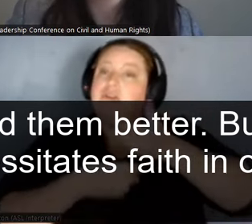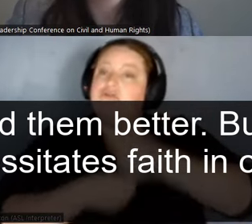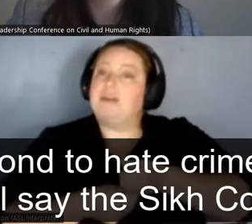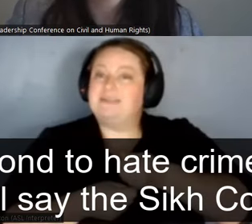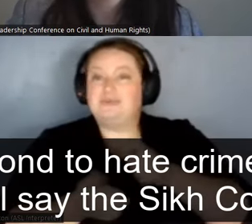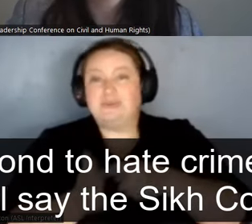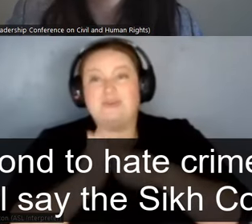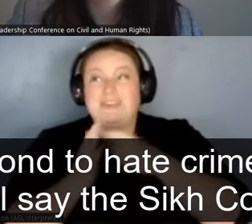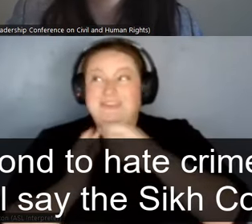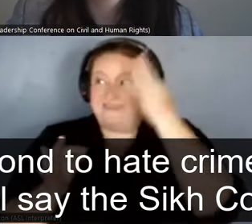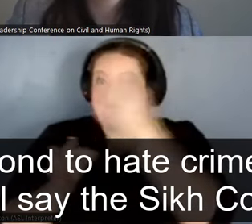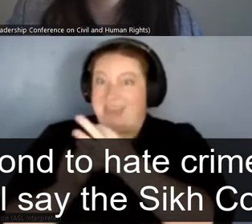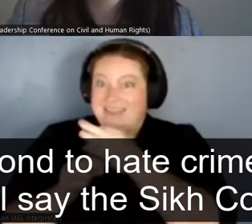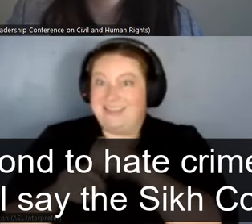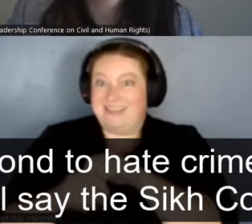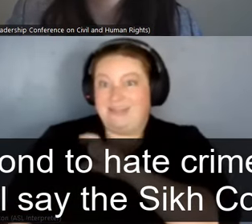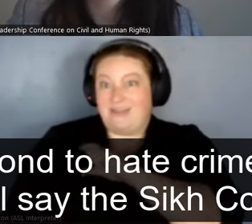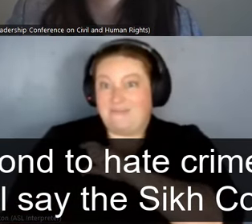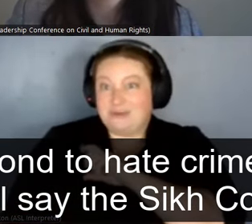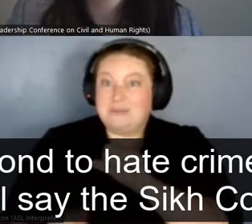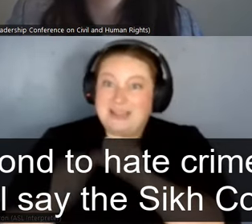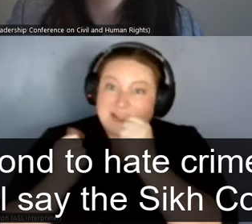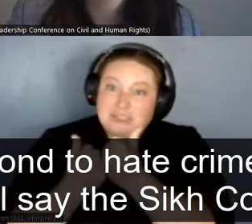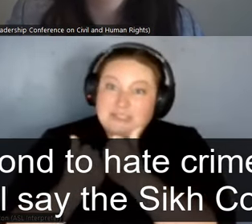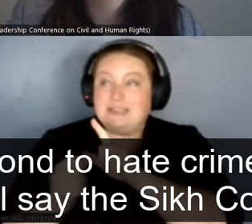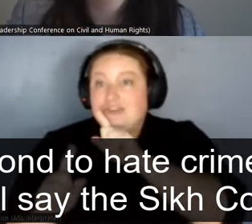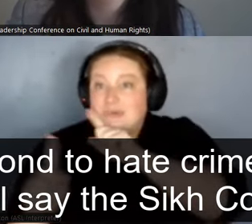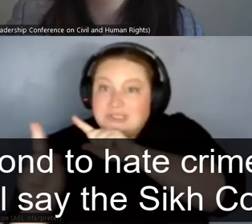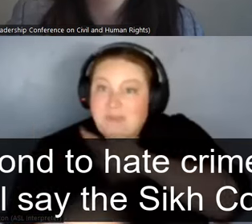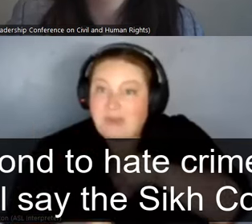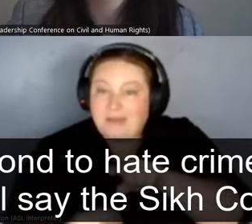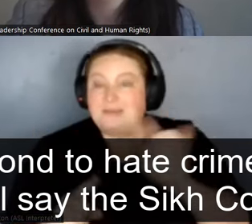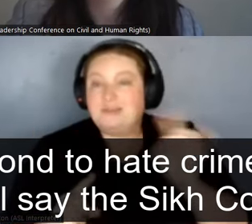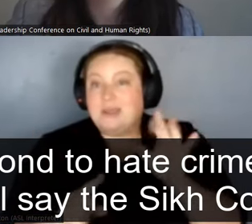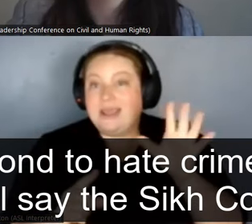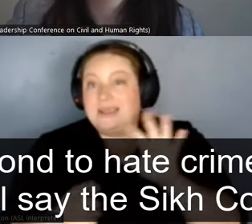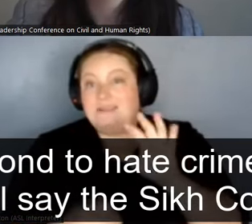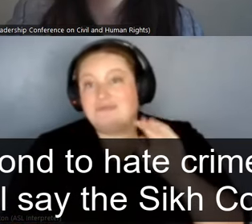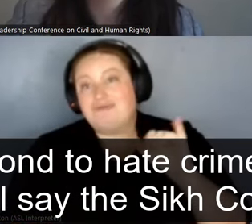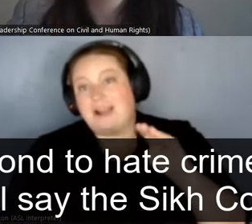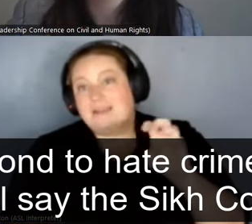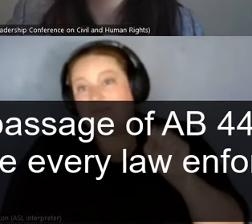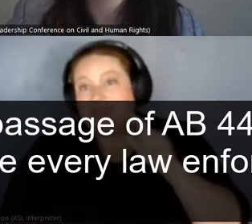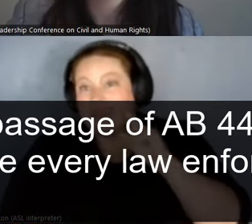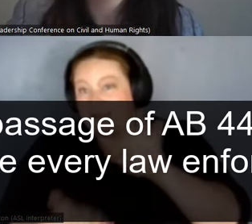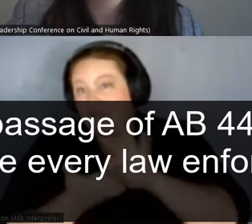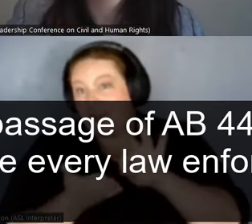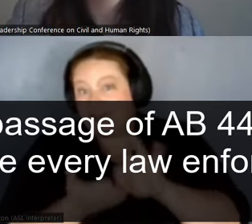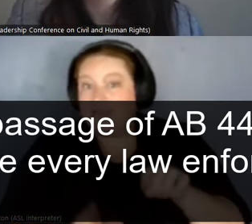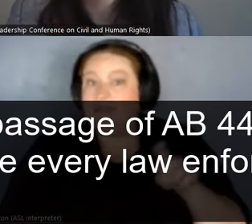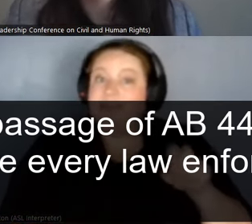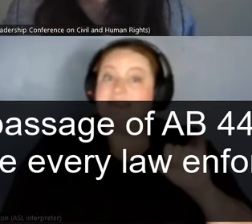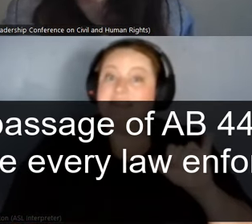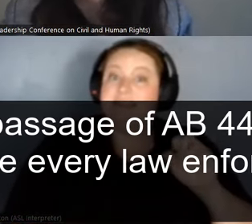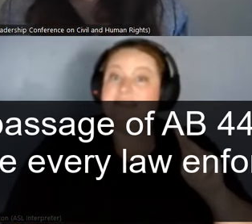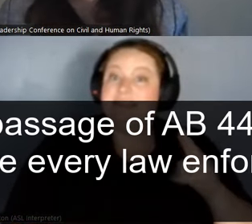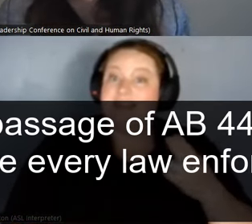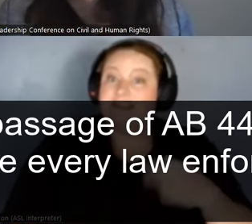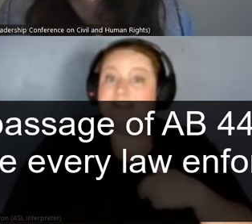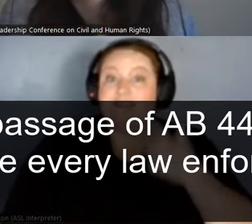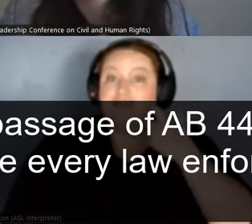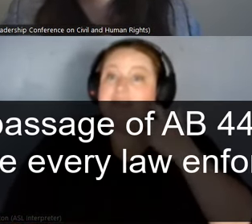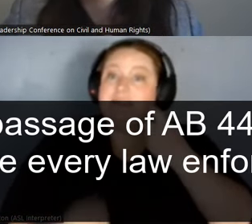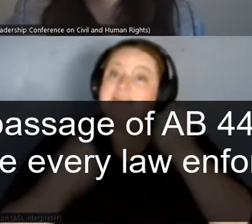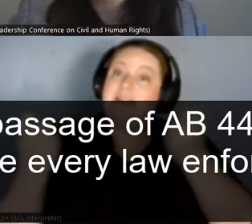in our law enforcement agencies to respond to hate crimes and track hate crimes. I'll say the Sikh Coalition recently celebrated the passage of